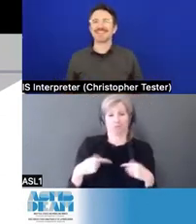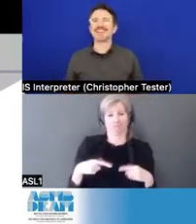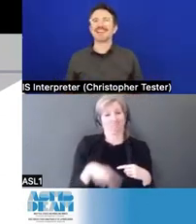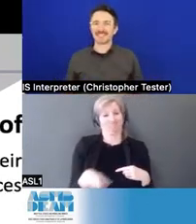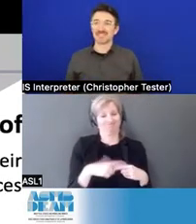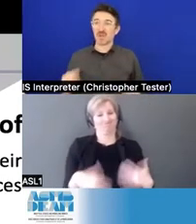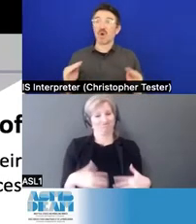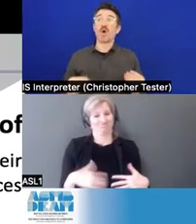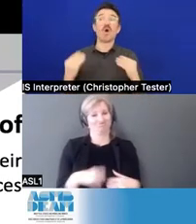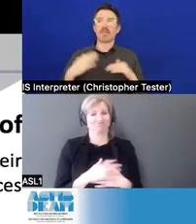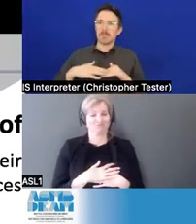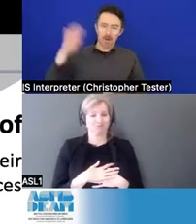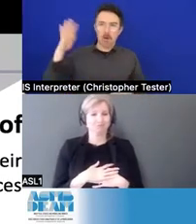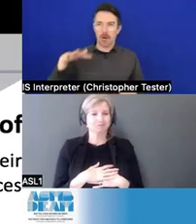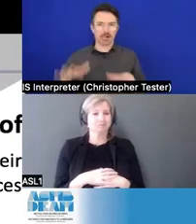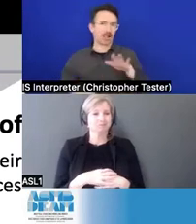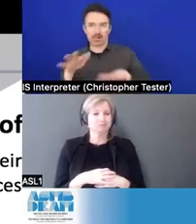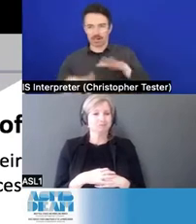slide, please.